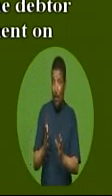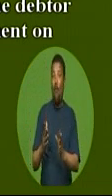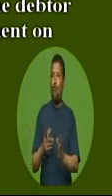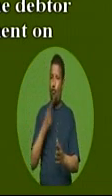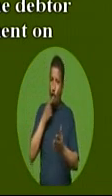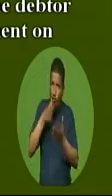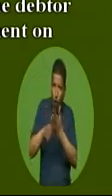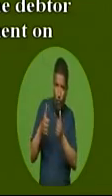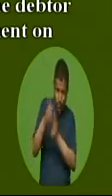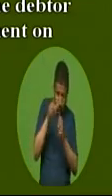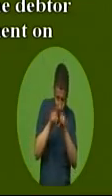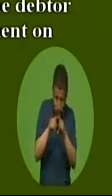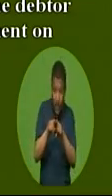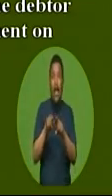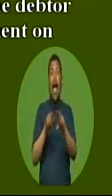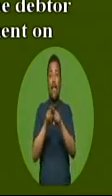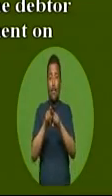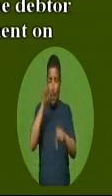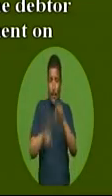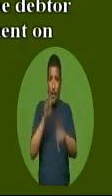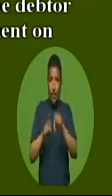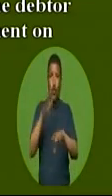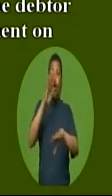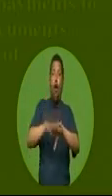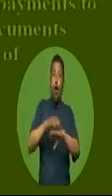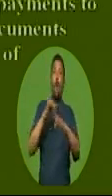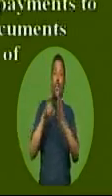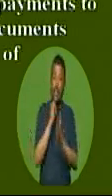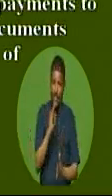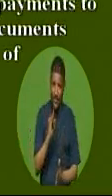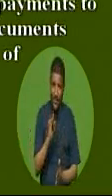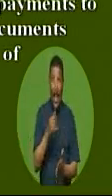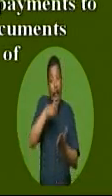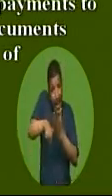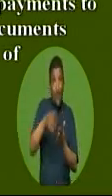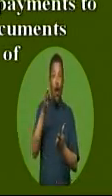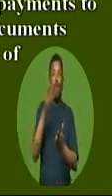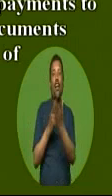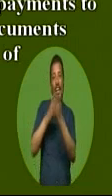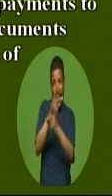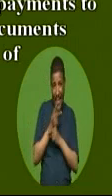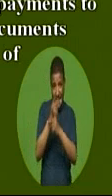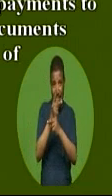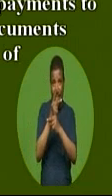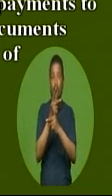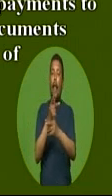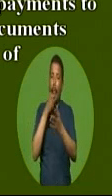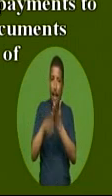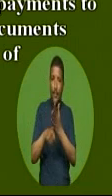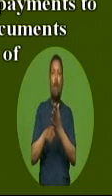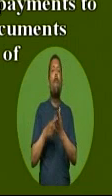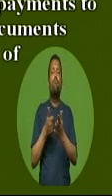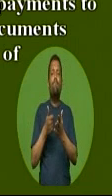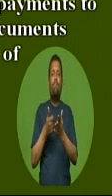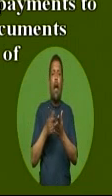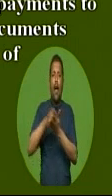his or her agreement by signing on it. Letter of credit is a letter addressed by a